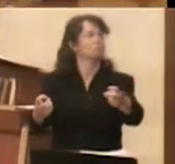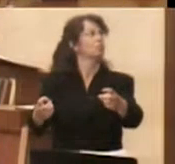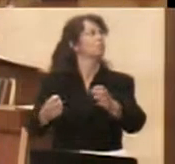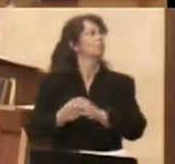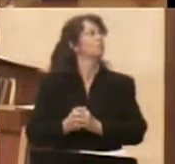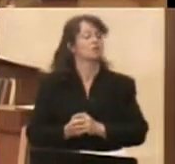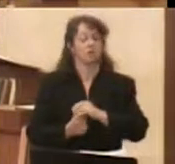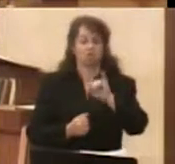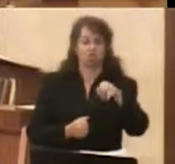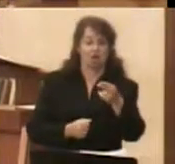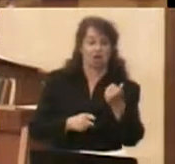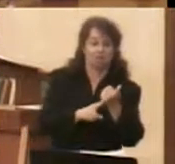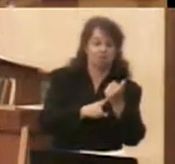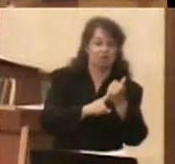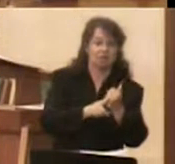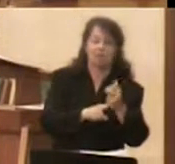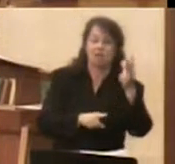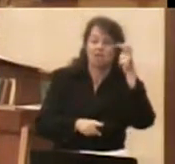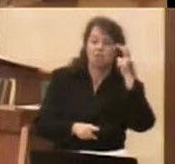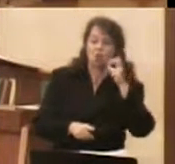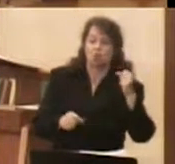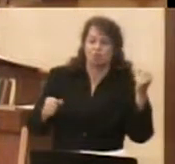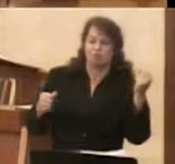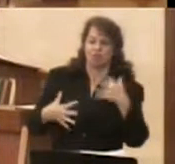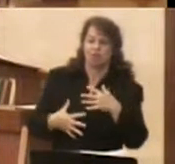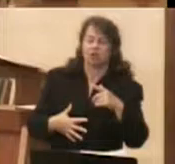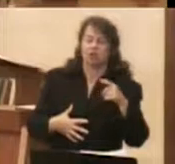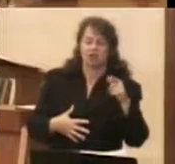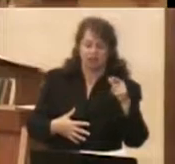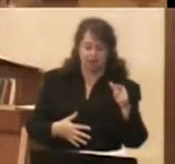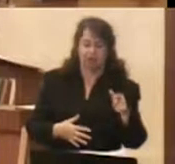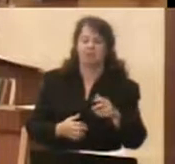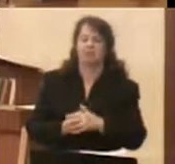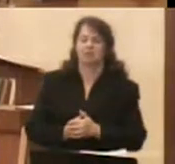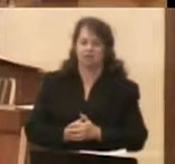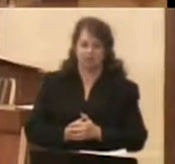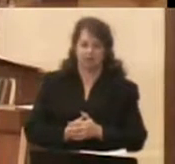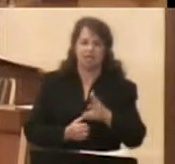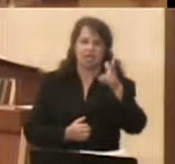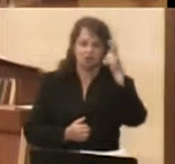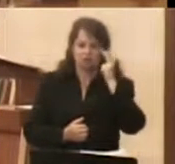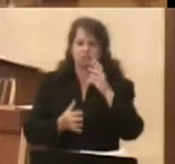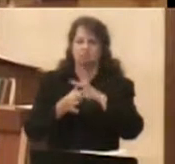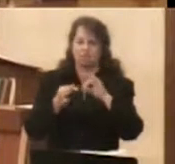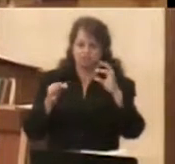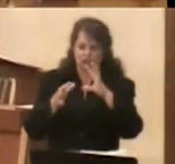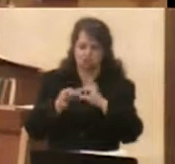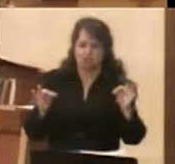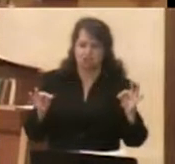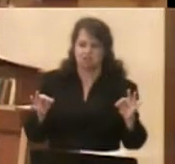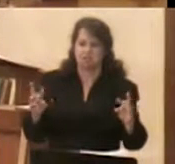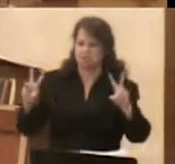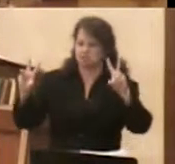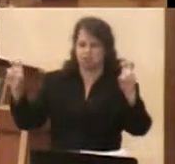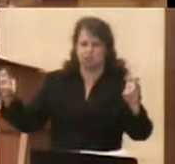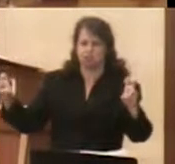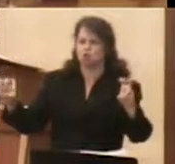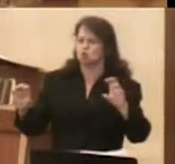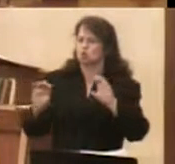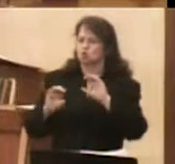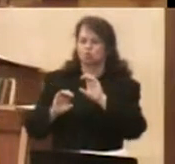hears directly from God's own self in Jesus, the risen Lord, "Do not be